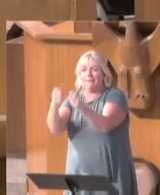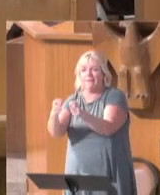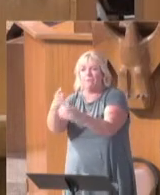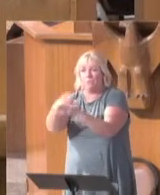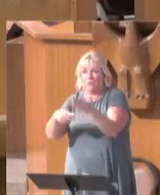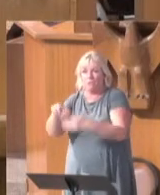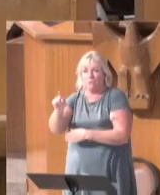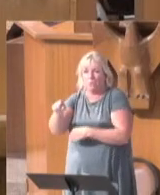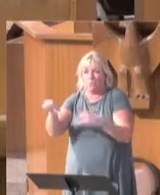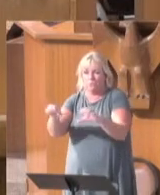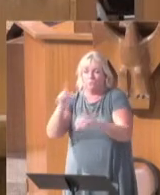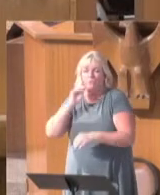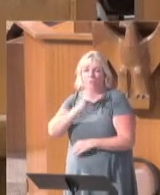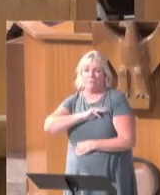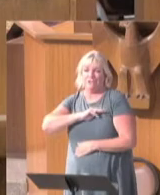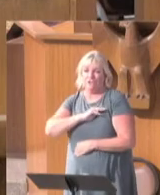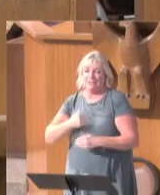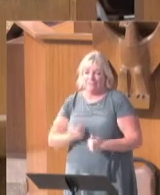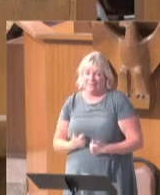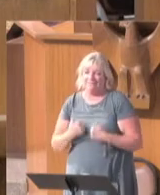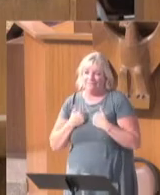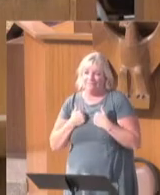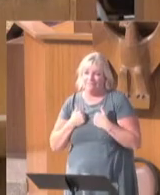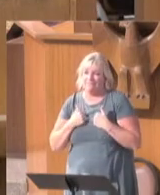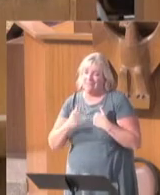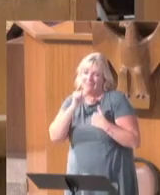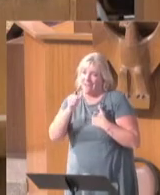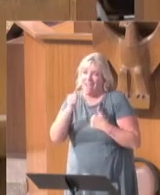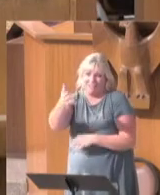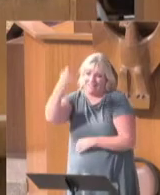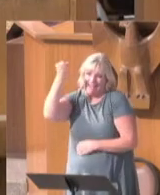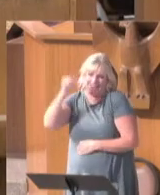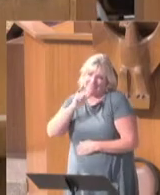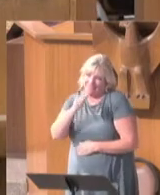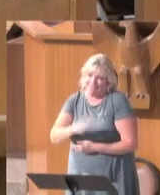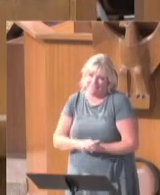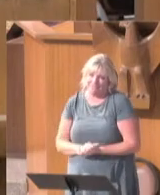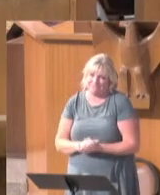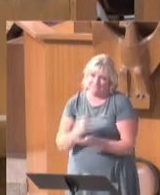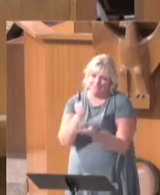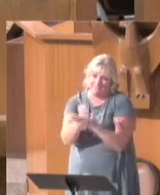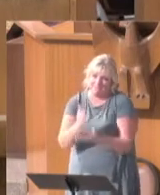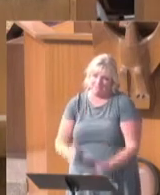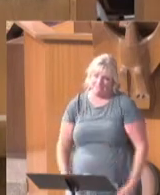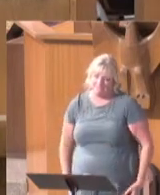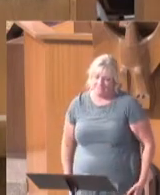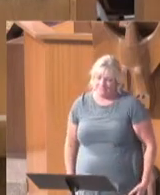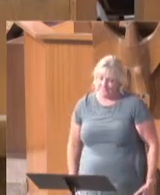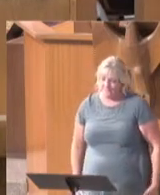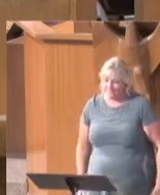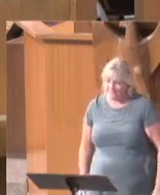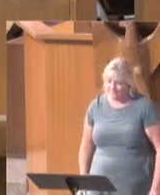in this life, and that will not be taken away. Amen.